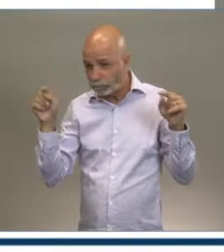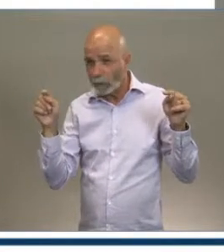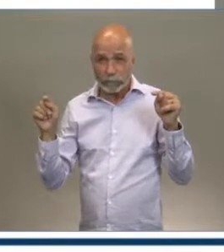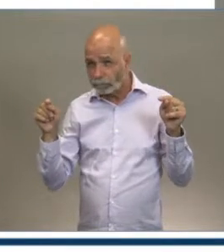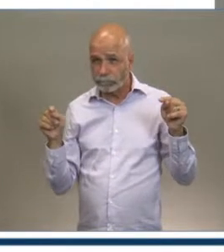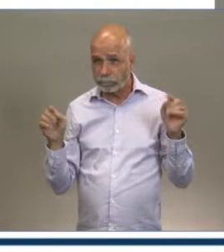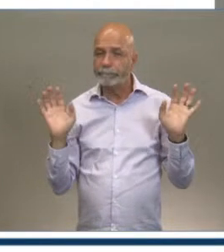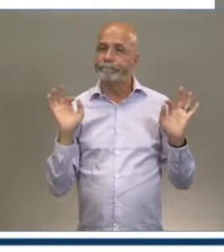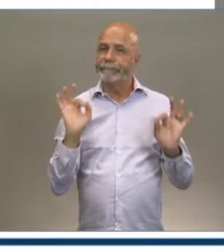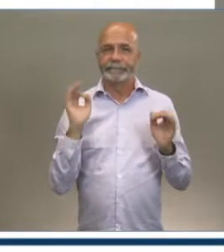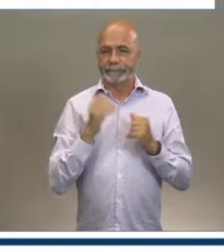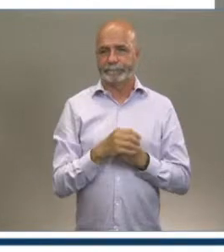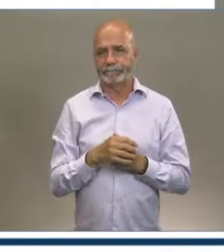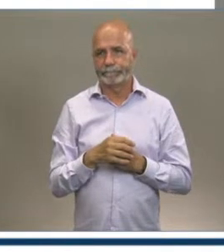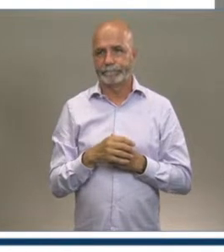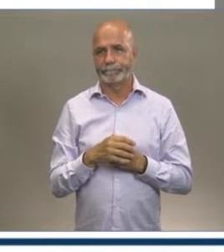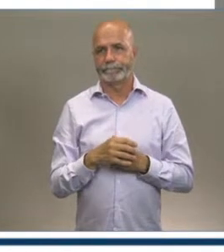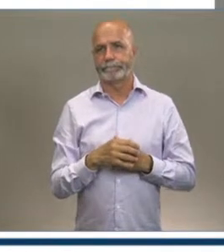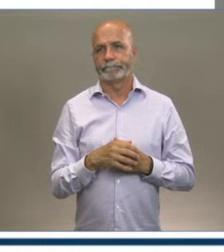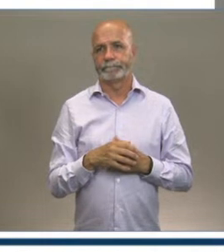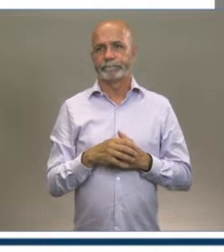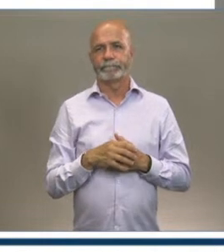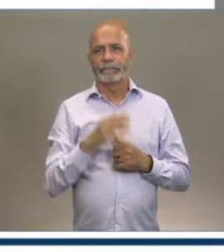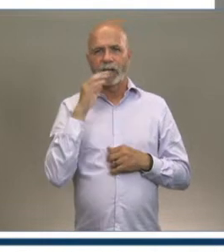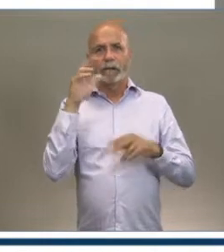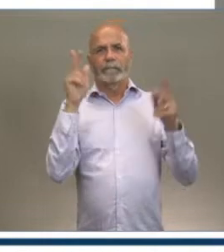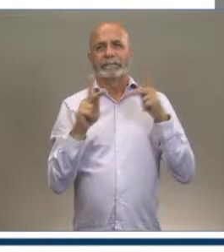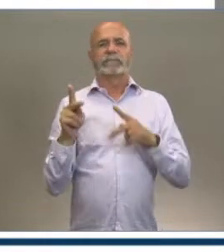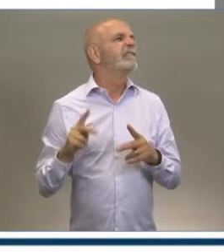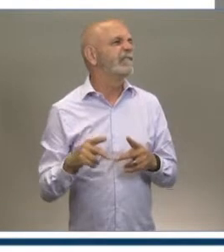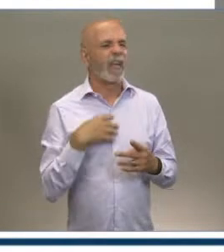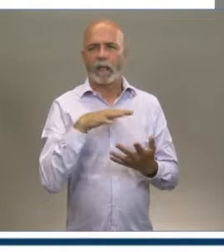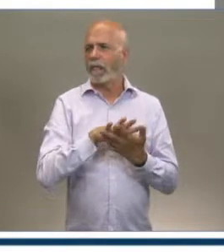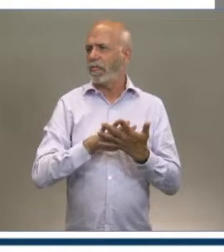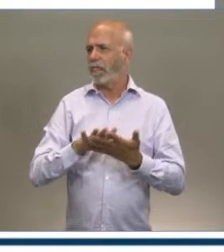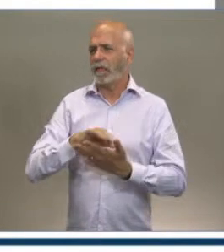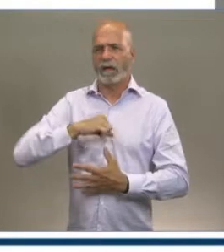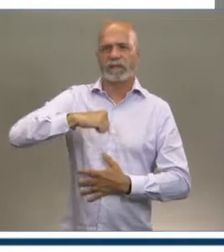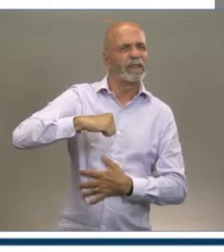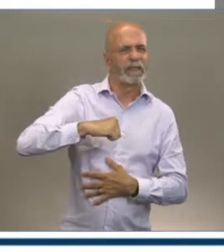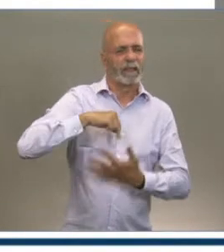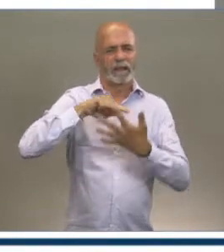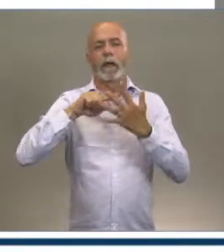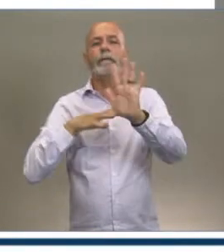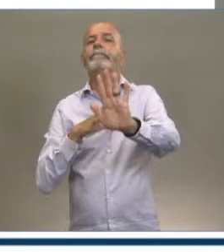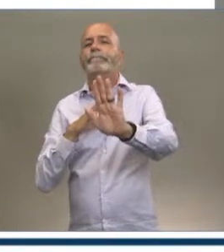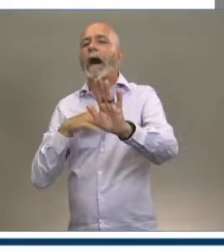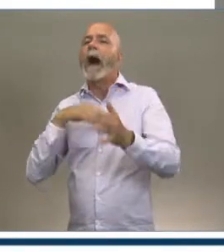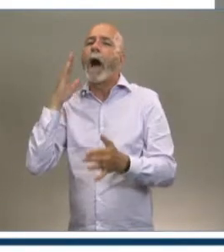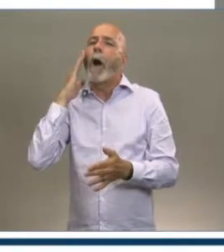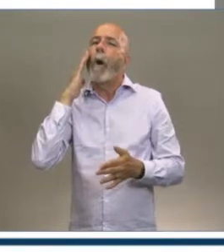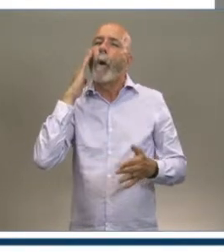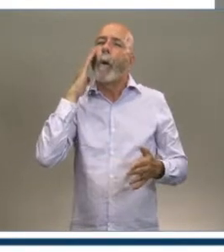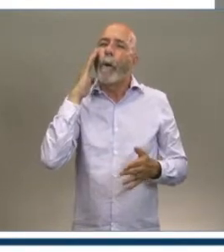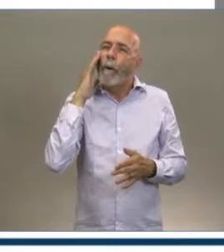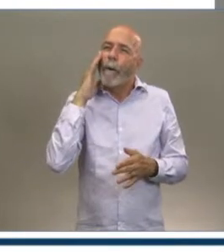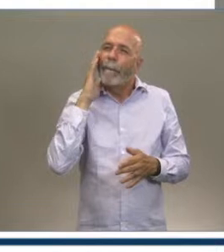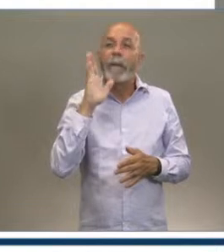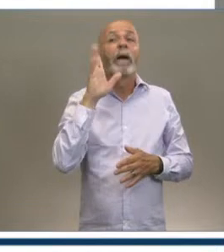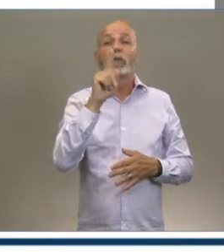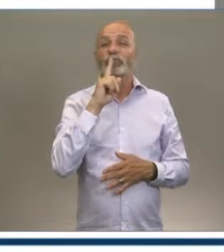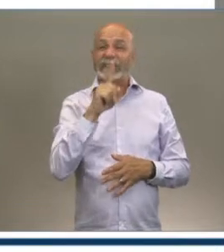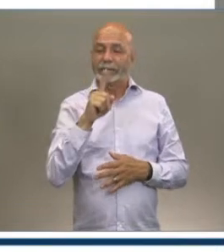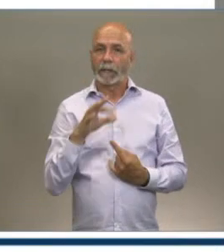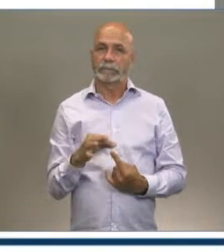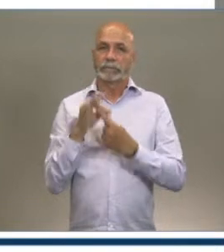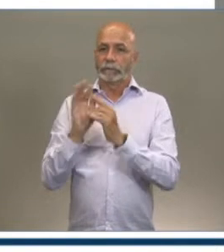I know there will be a lot of questions about this, and there are certainly lots of questions, for instance, around traveling with children, and we will have